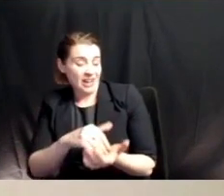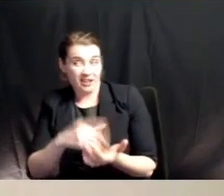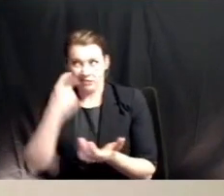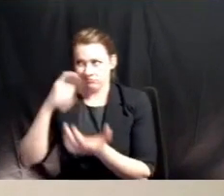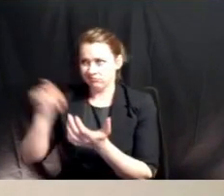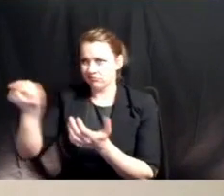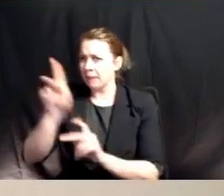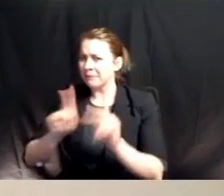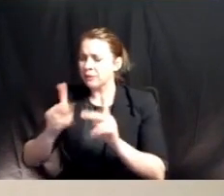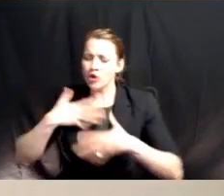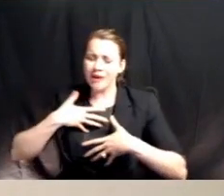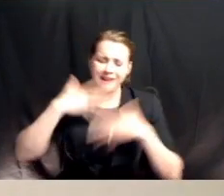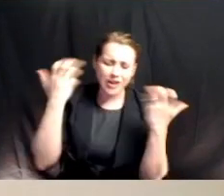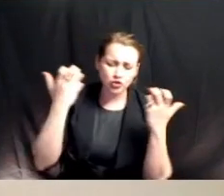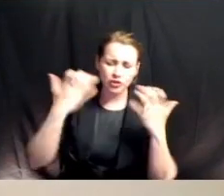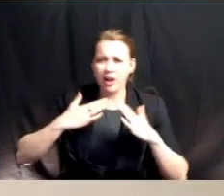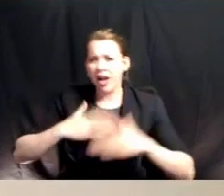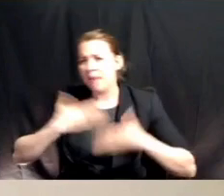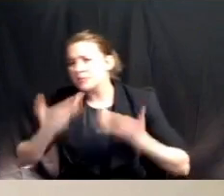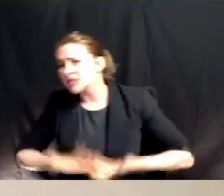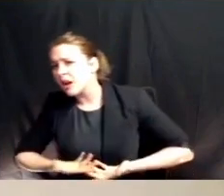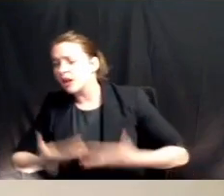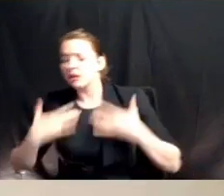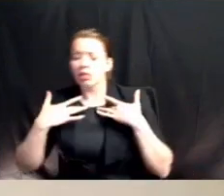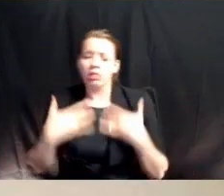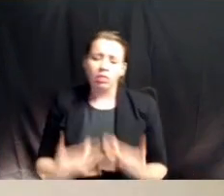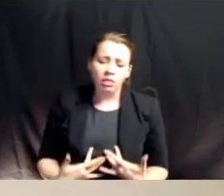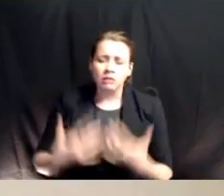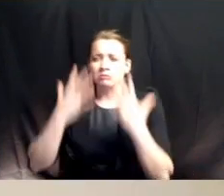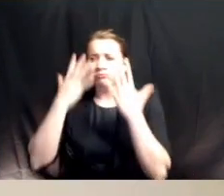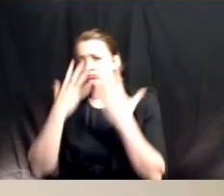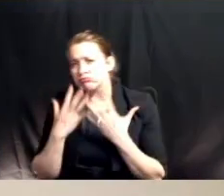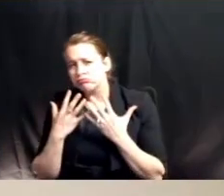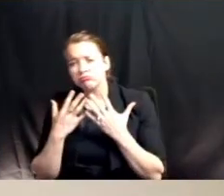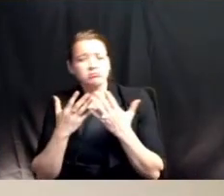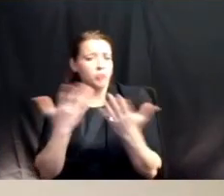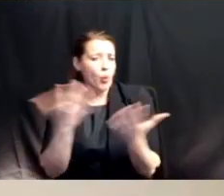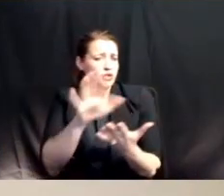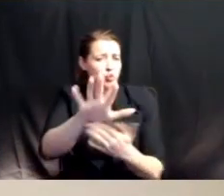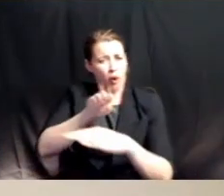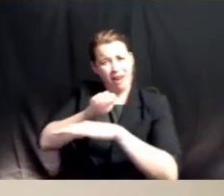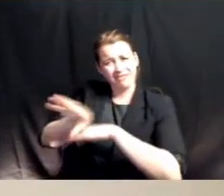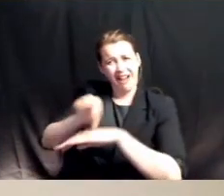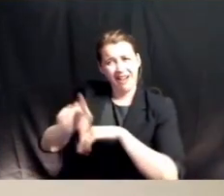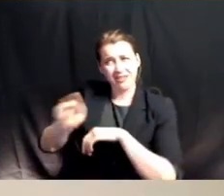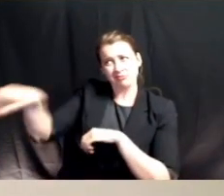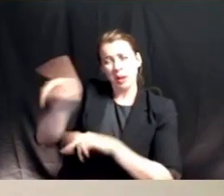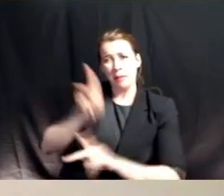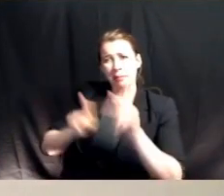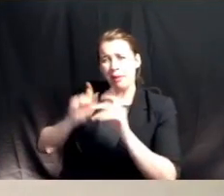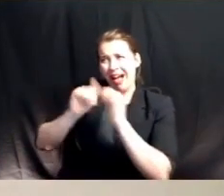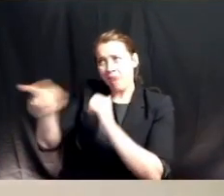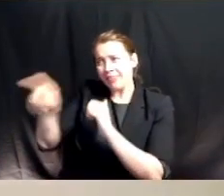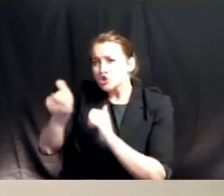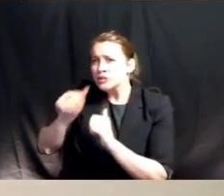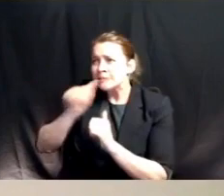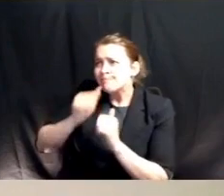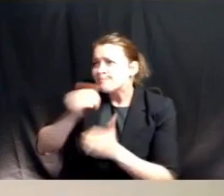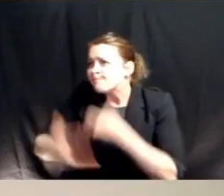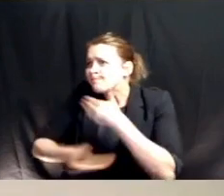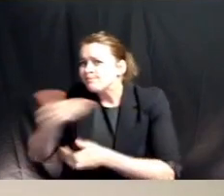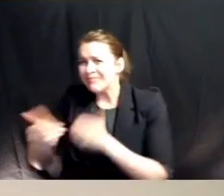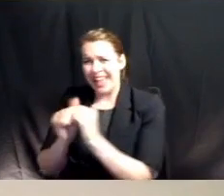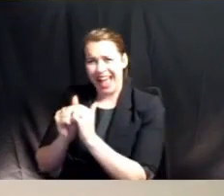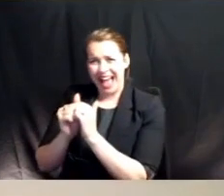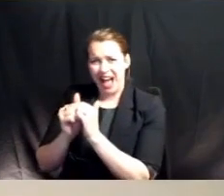Is there anything that you can tell people in Illinois as any sort of advice of how people should be coping through this crisis? No, I forgot